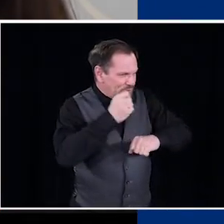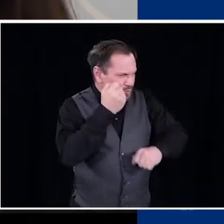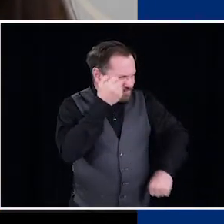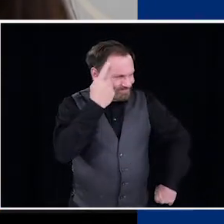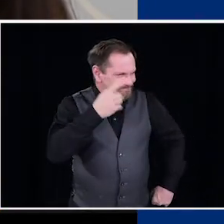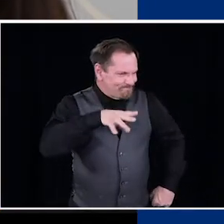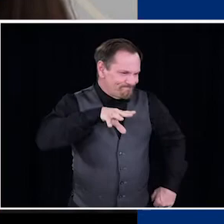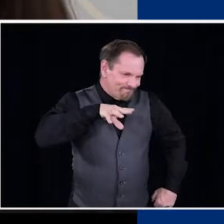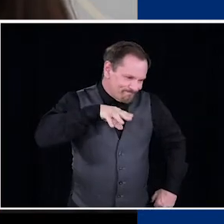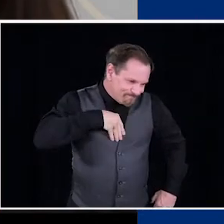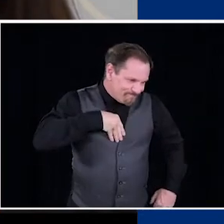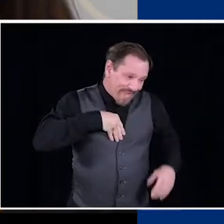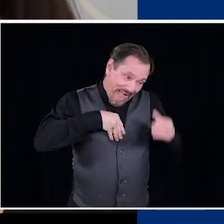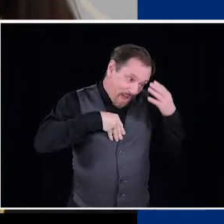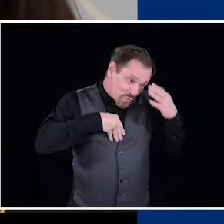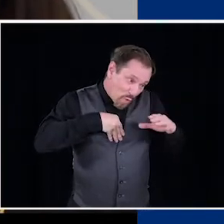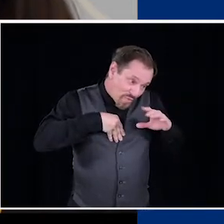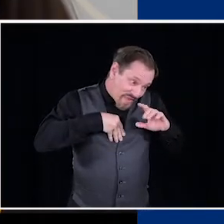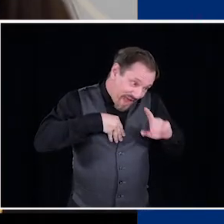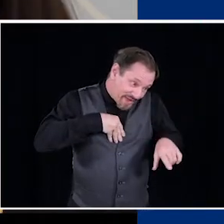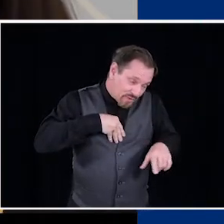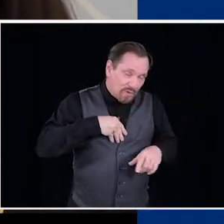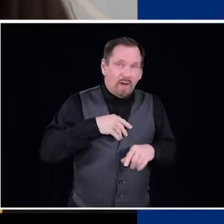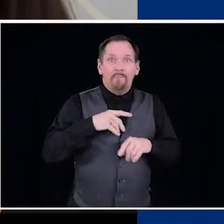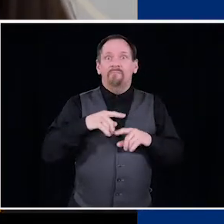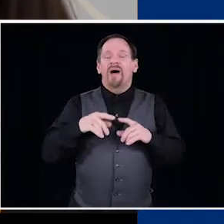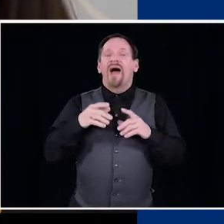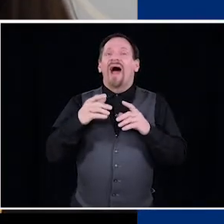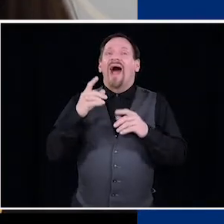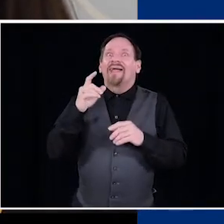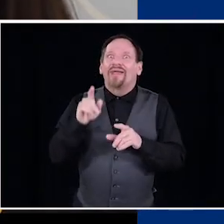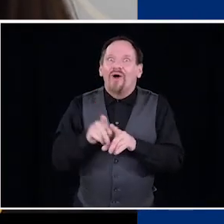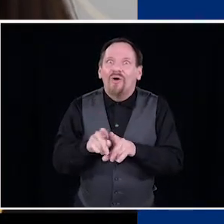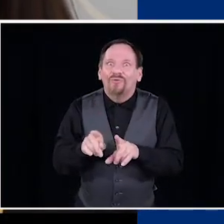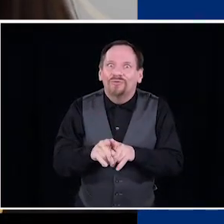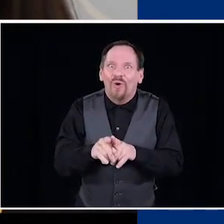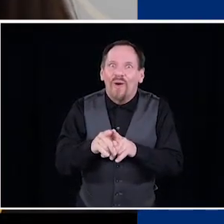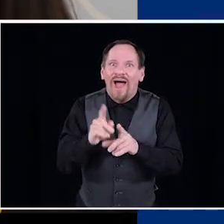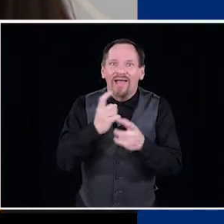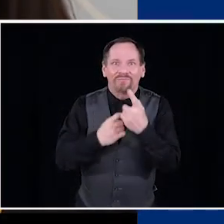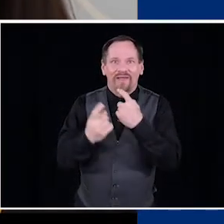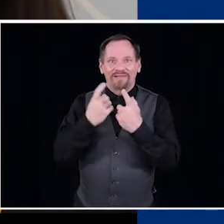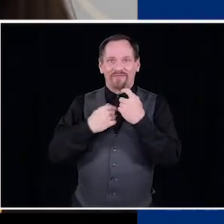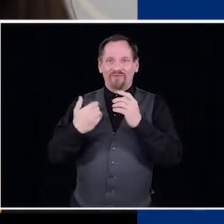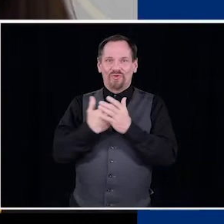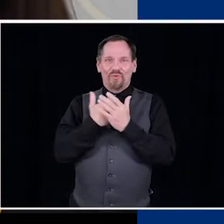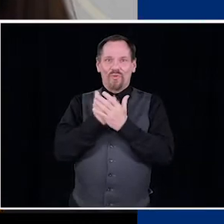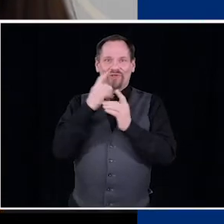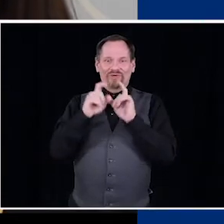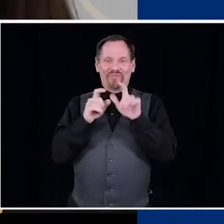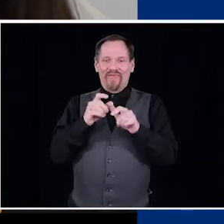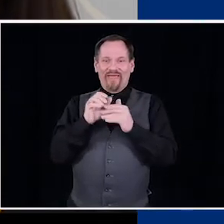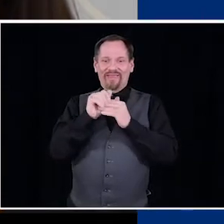know the answer yet. But I'm leaving room to ask myself new questions that can lead me to the answer.